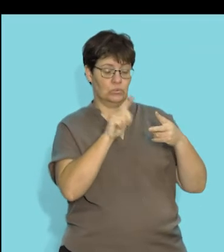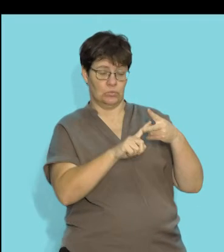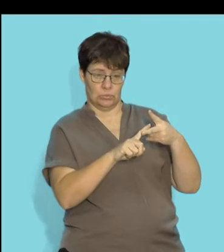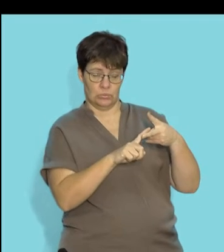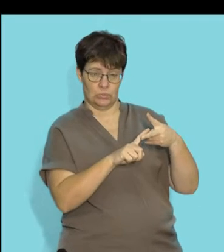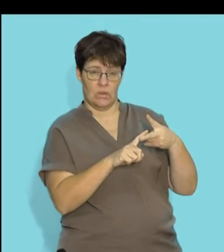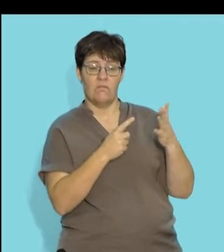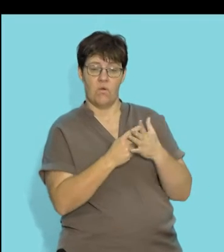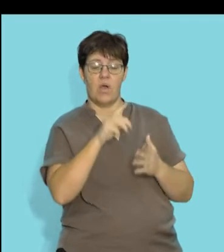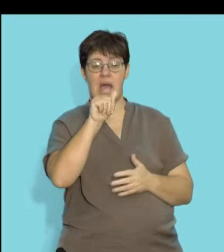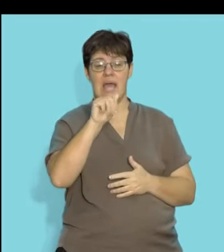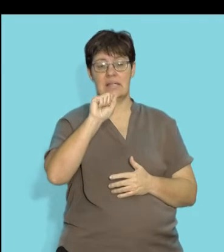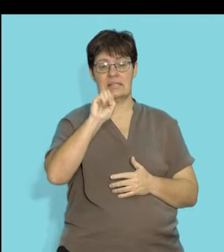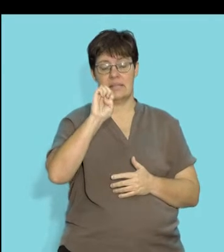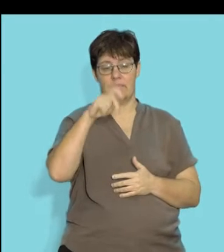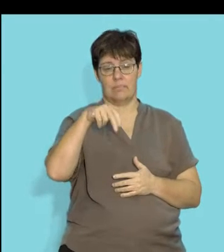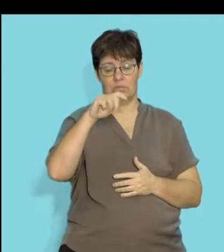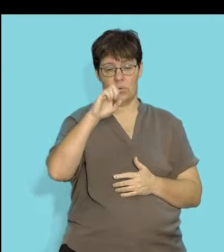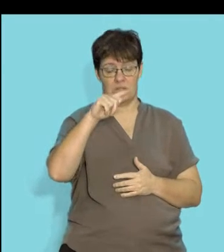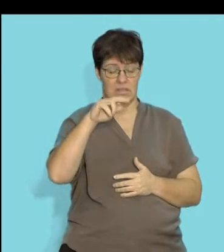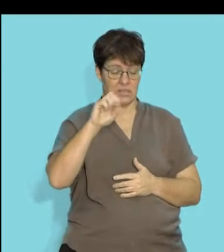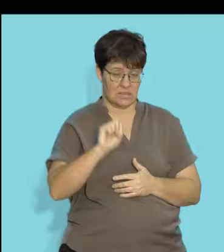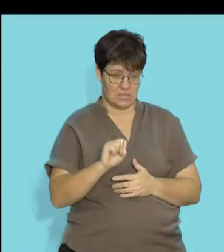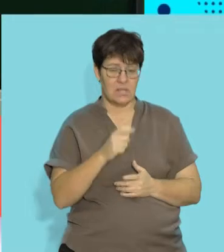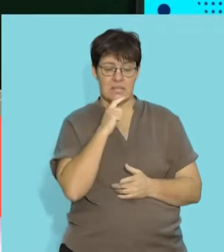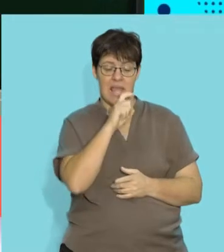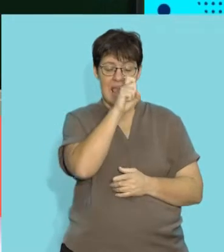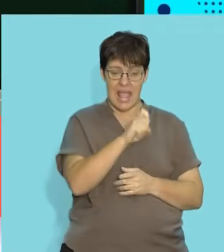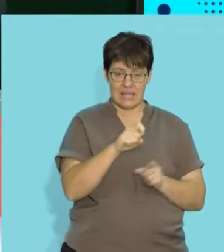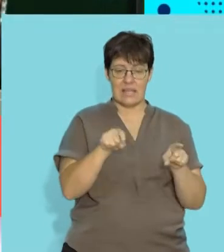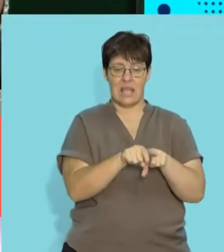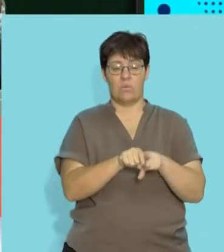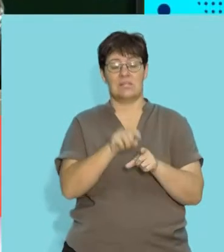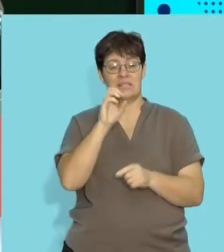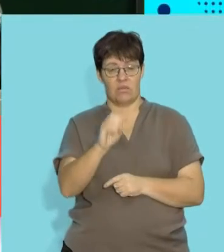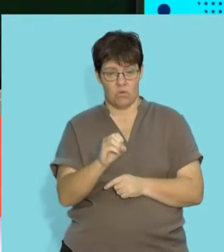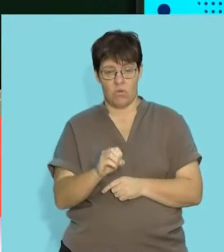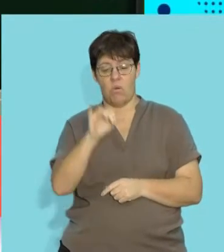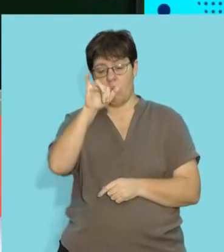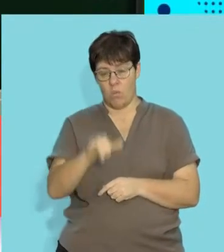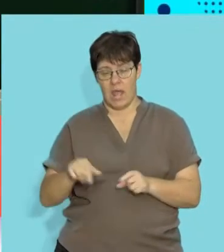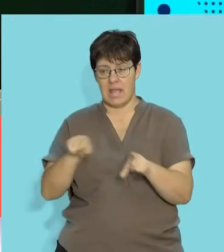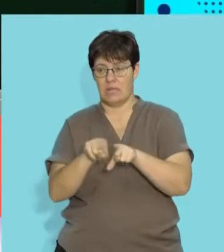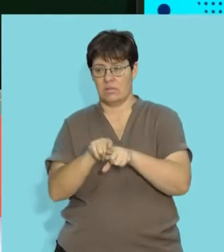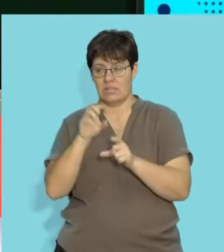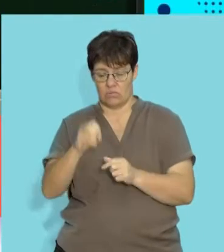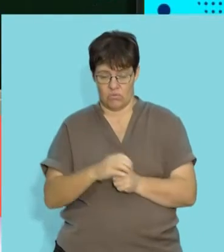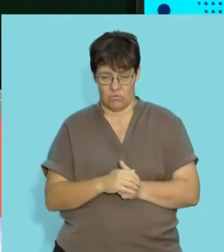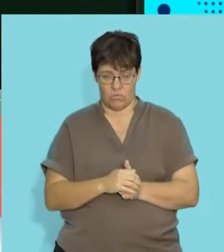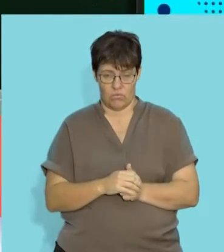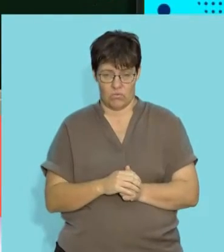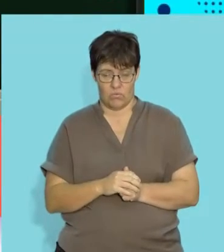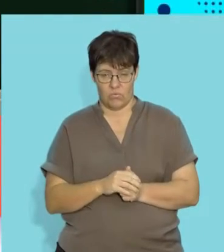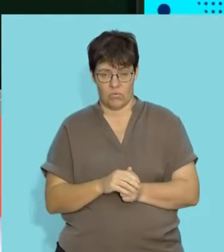the 2 equations of asymptotes for this graph, you will then say x equal to 0, y equal to